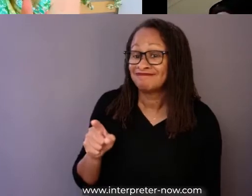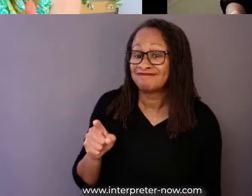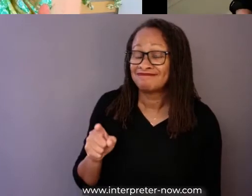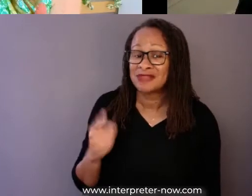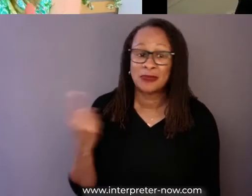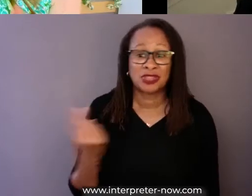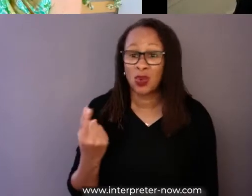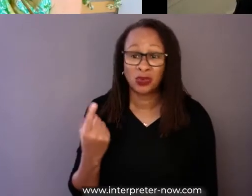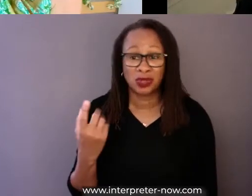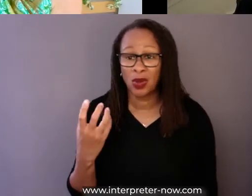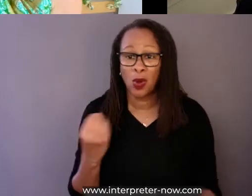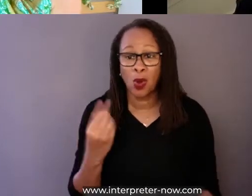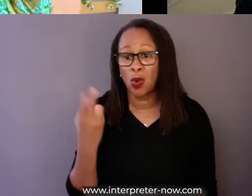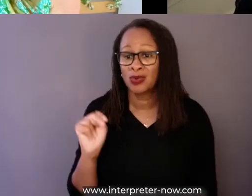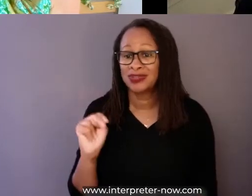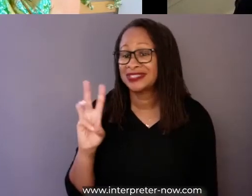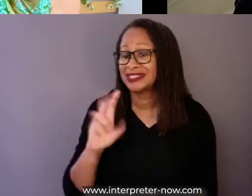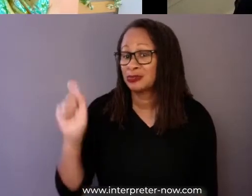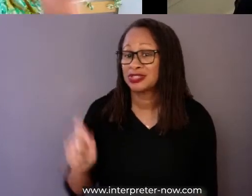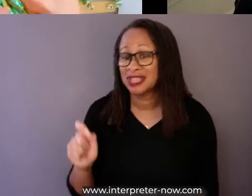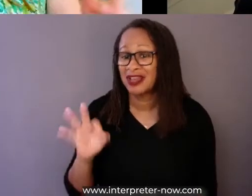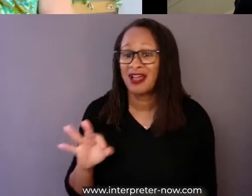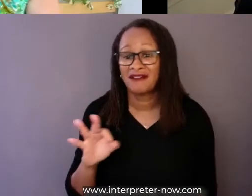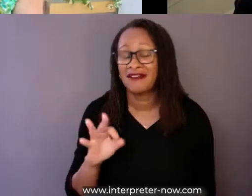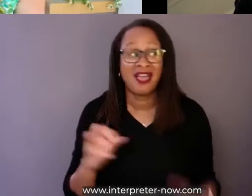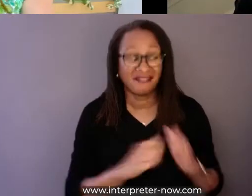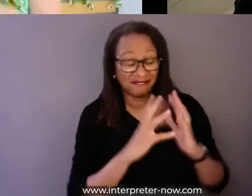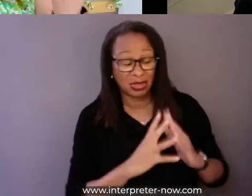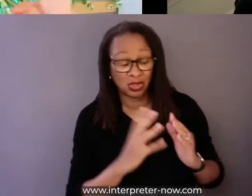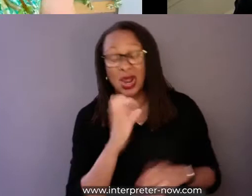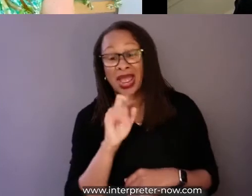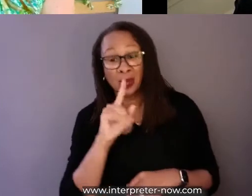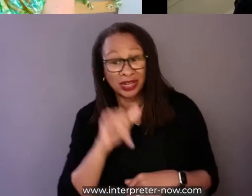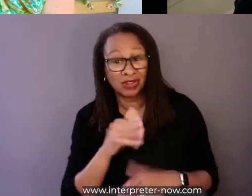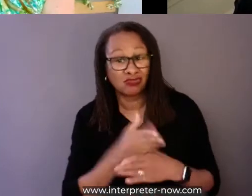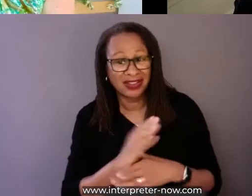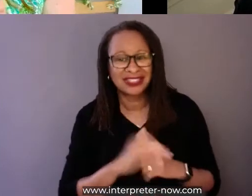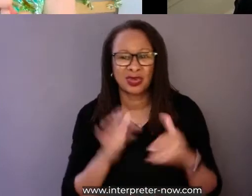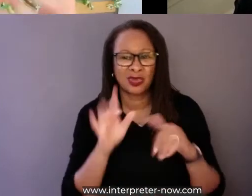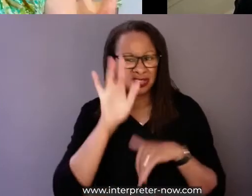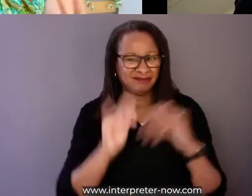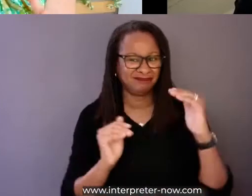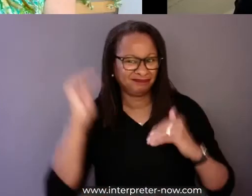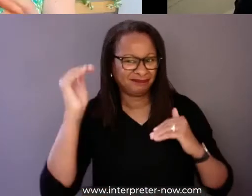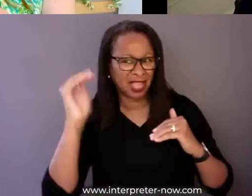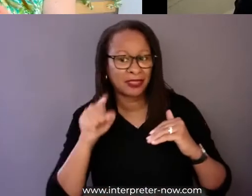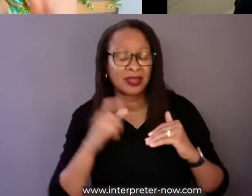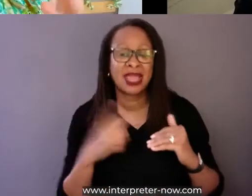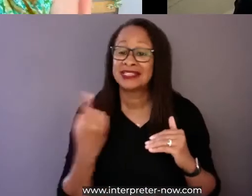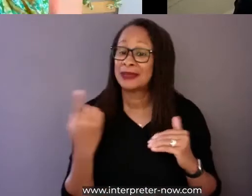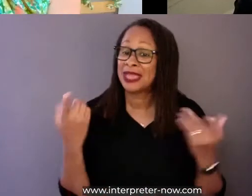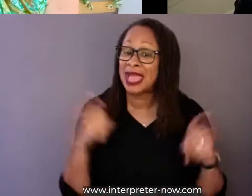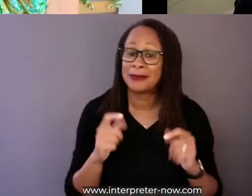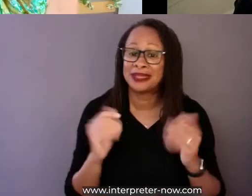only own 6% of the founder equity, right? So there's a gap there too. So there's something also happening in the cap